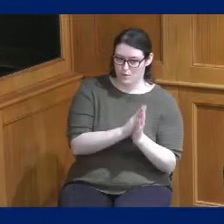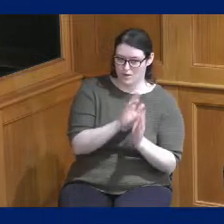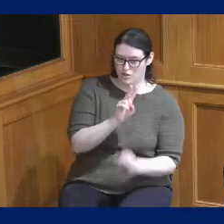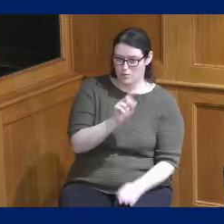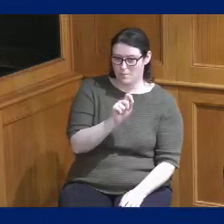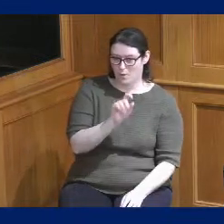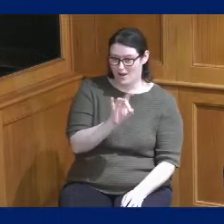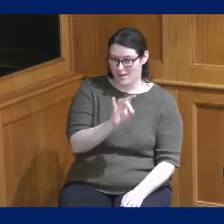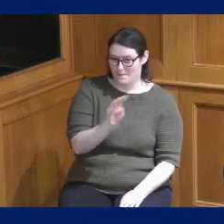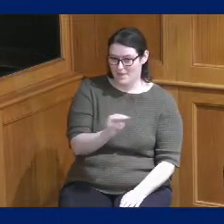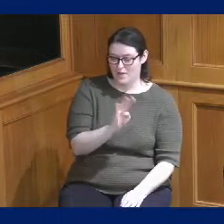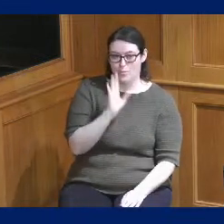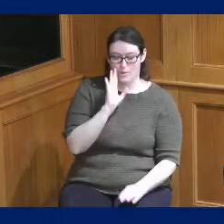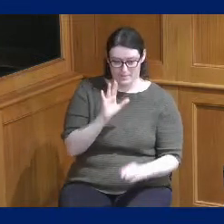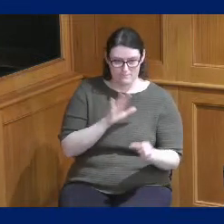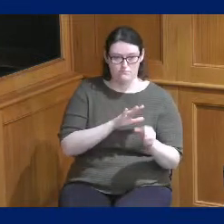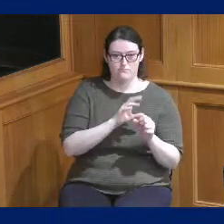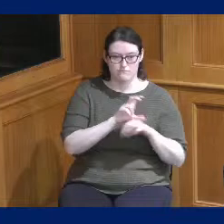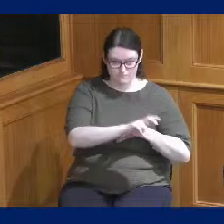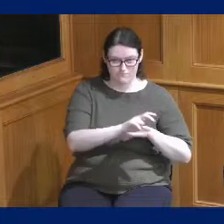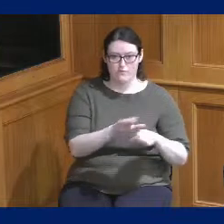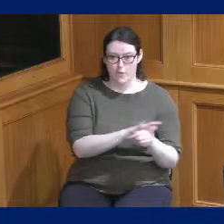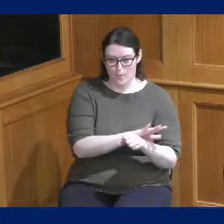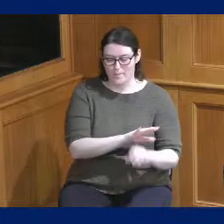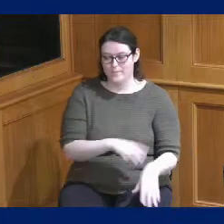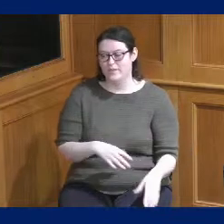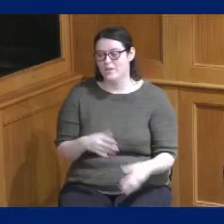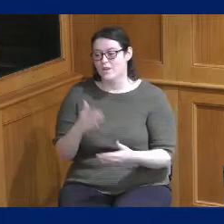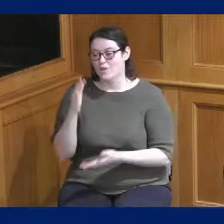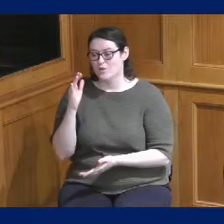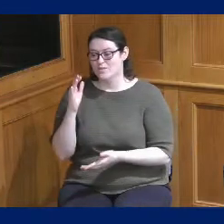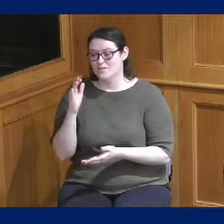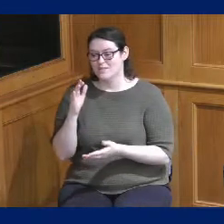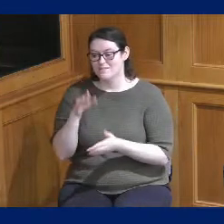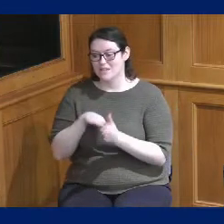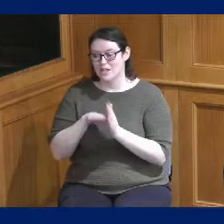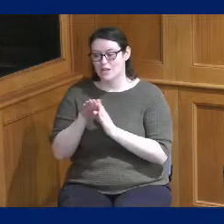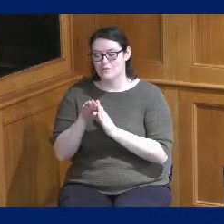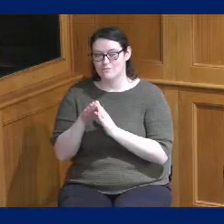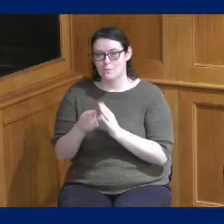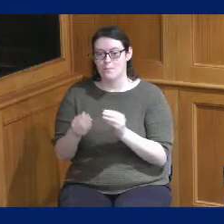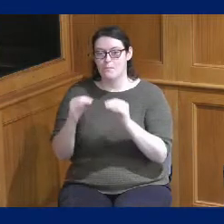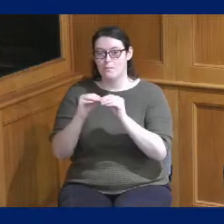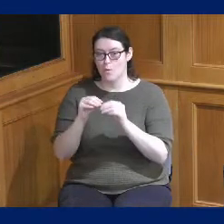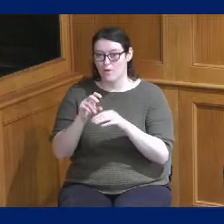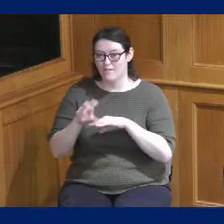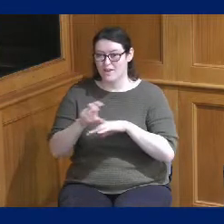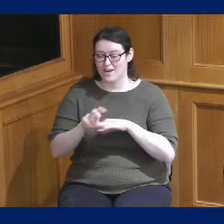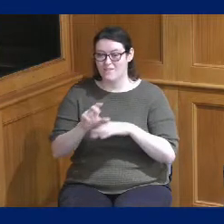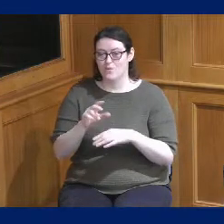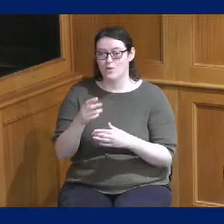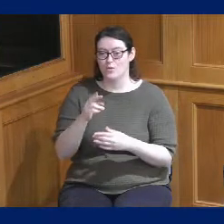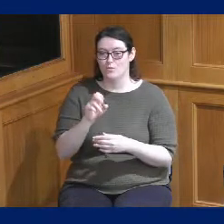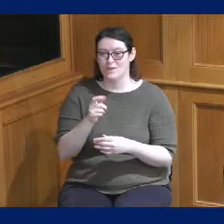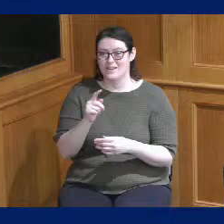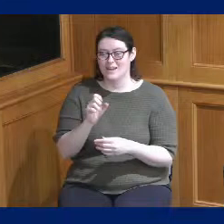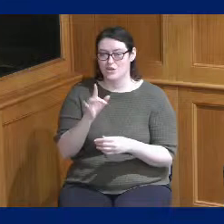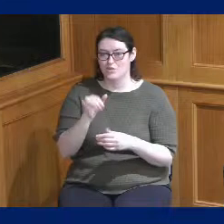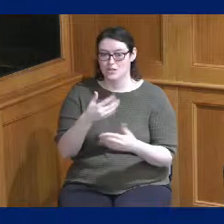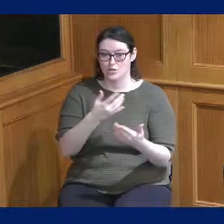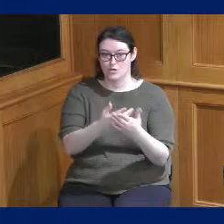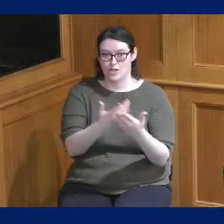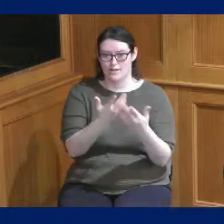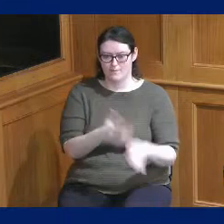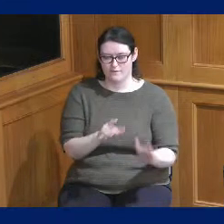$2.8 million. There's an increase in funding for short-term housing through reentry, and also support for the One